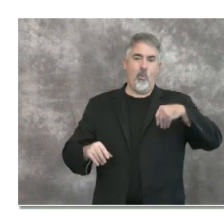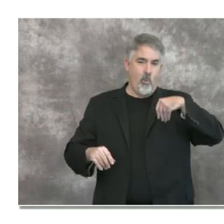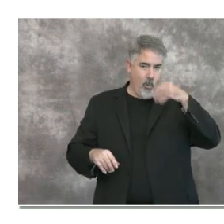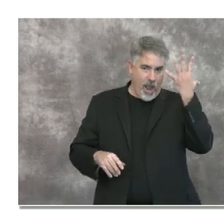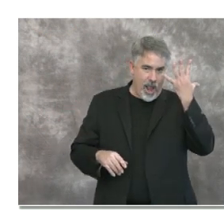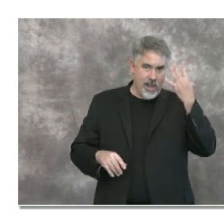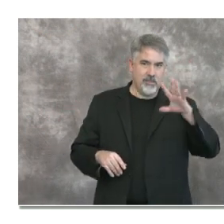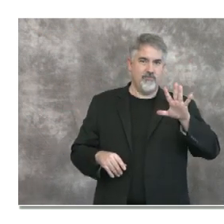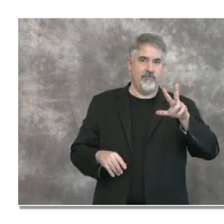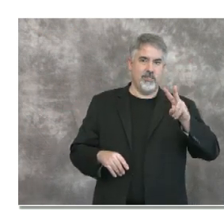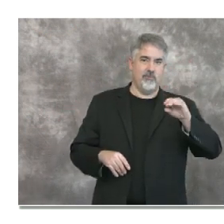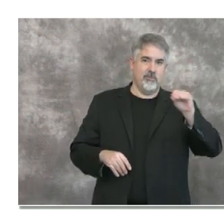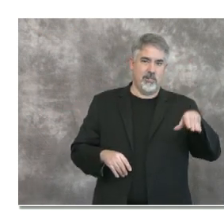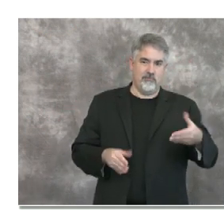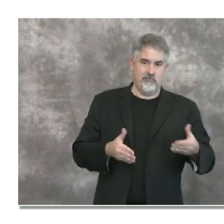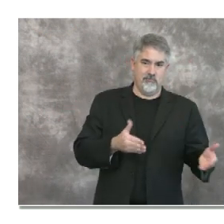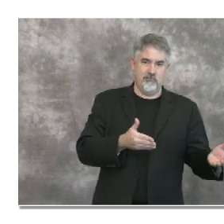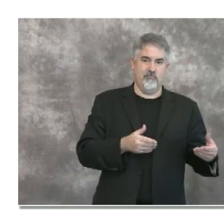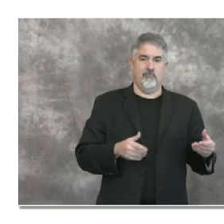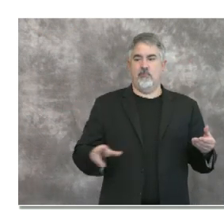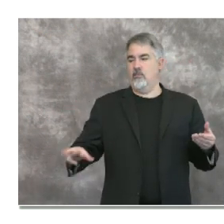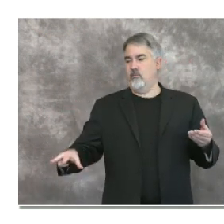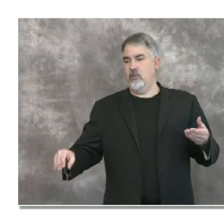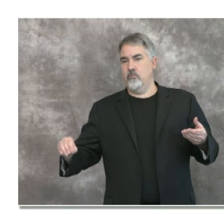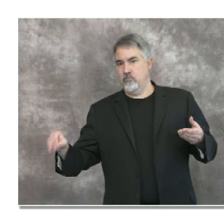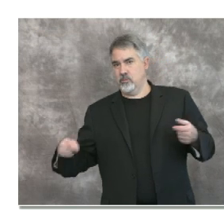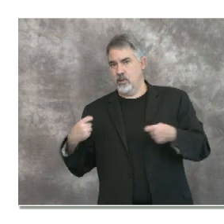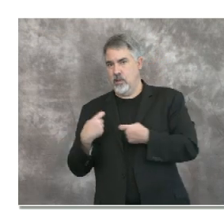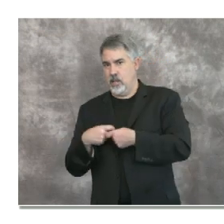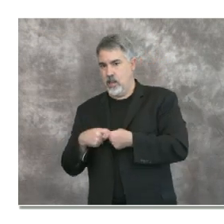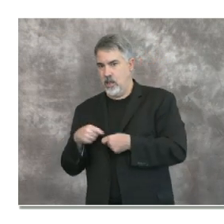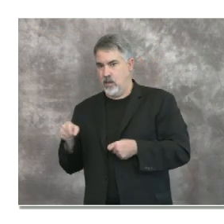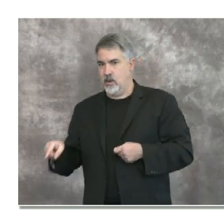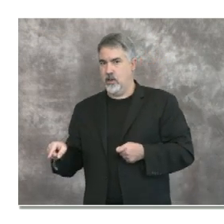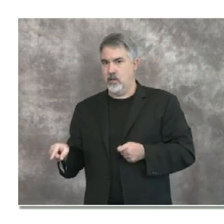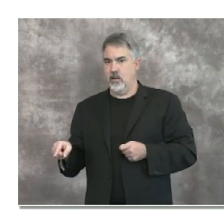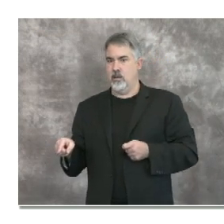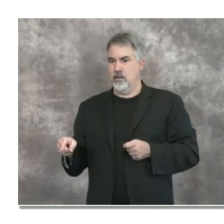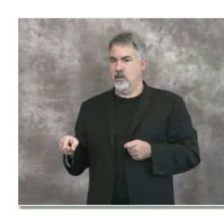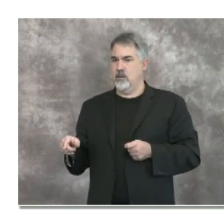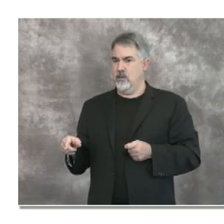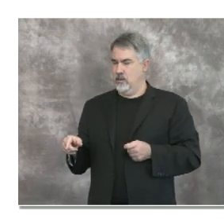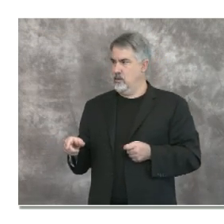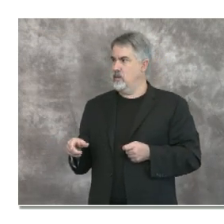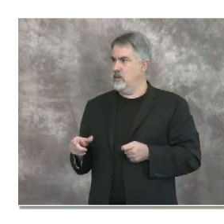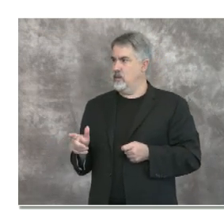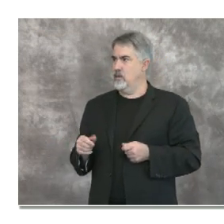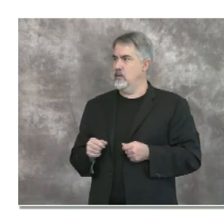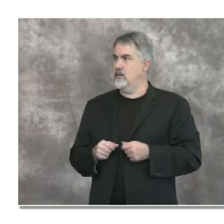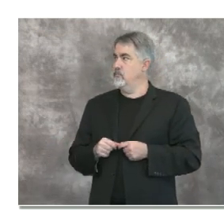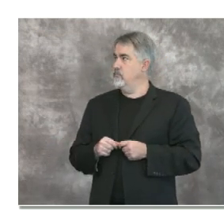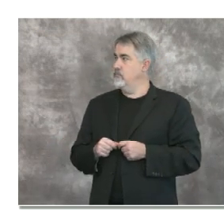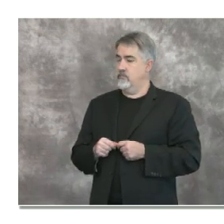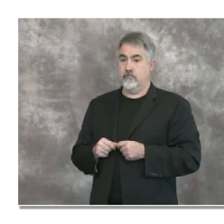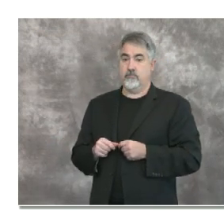52% and 33% Latinos. And is that 6 or 8%?